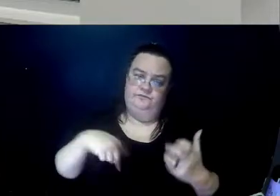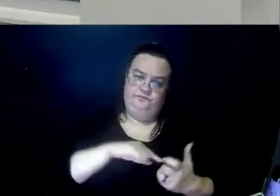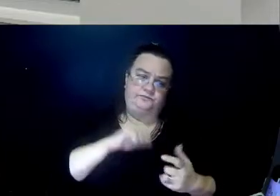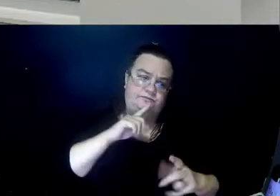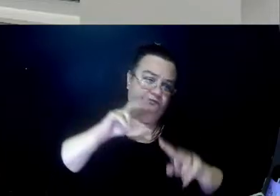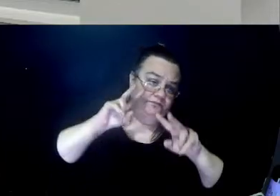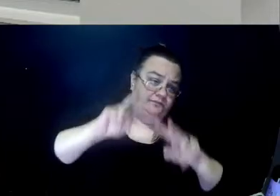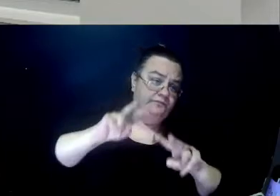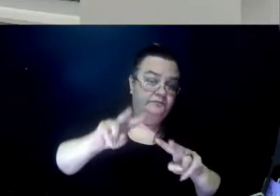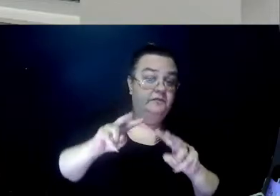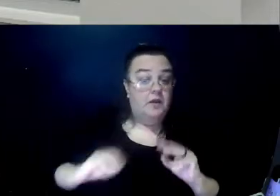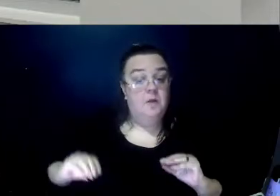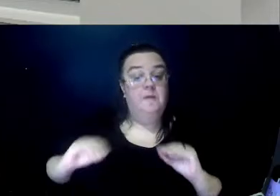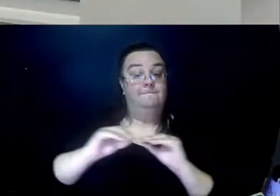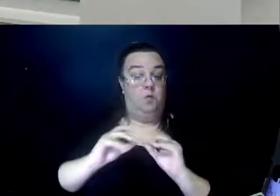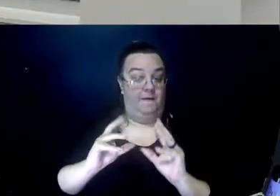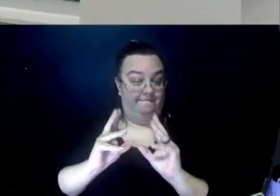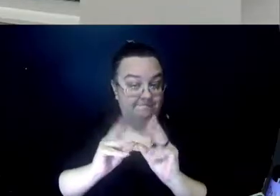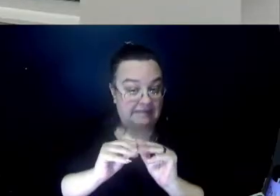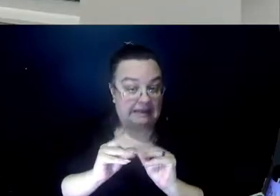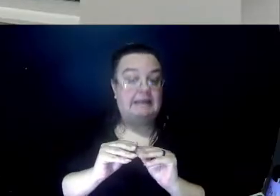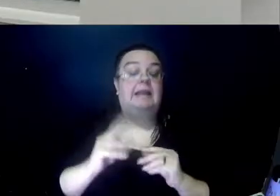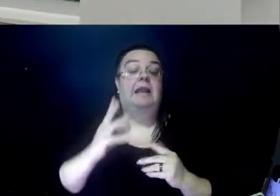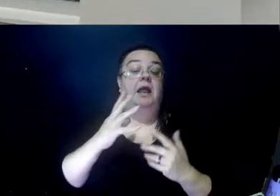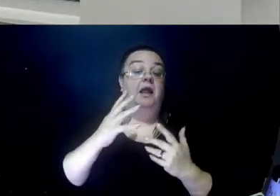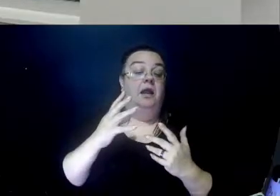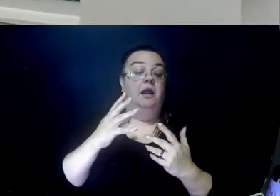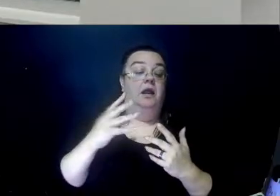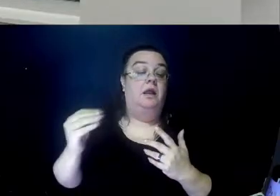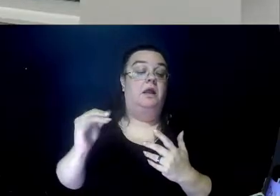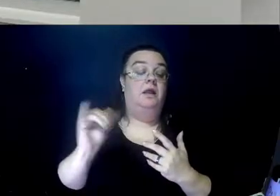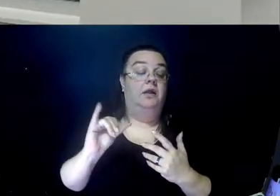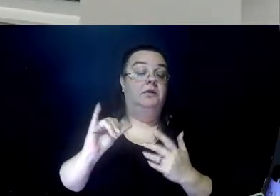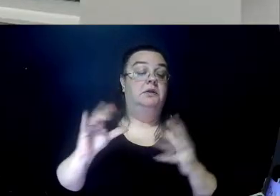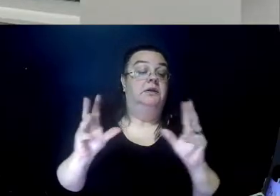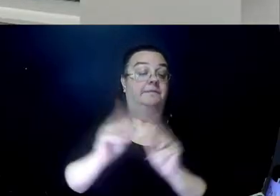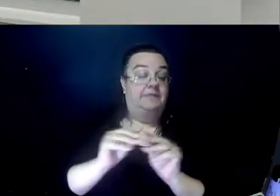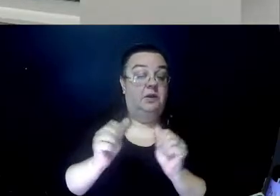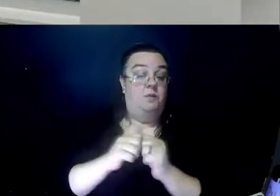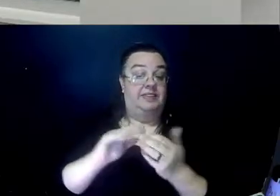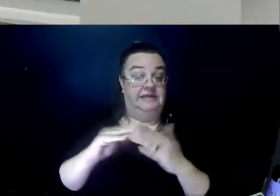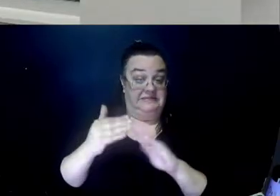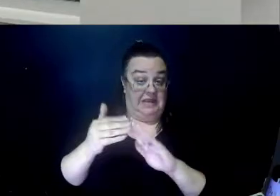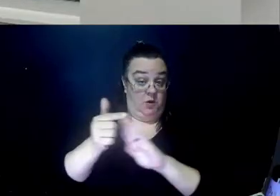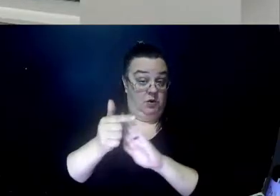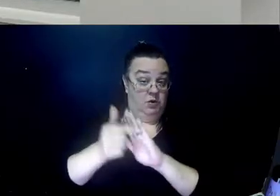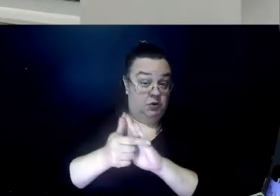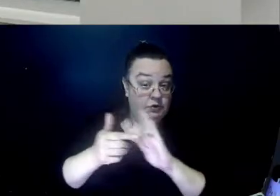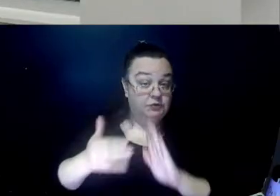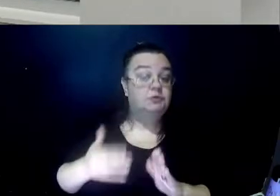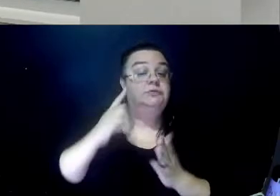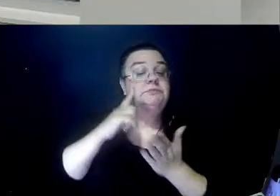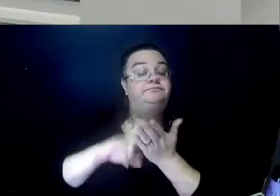a further meeting and to meeting with the town attorneys to